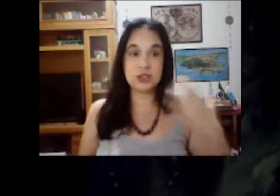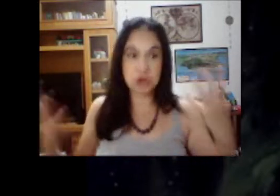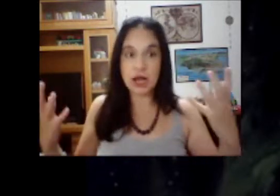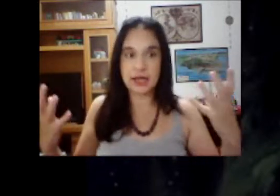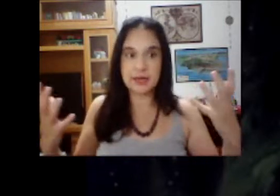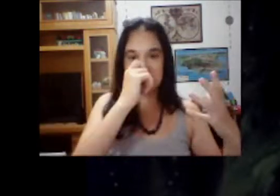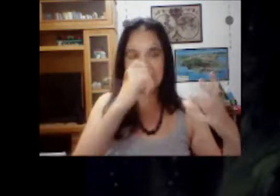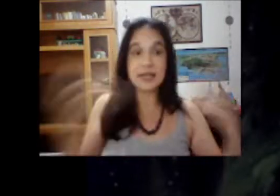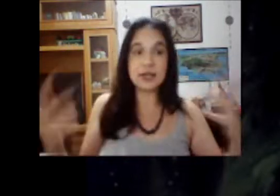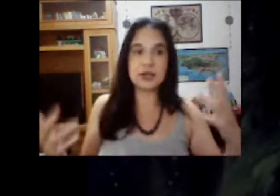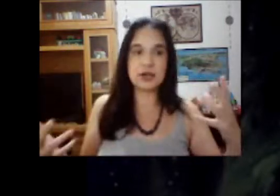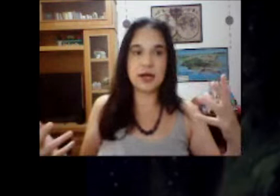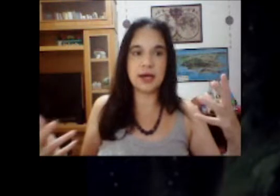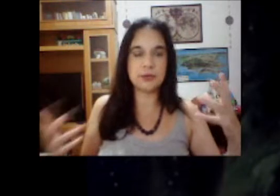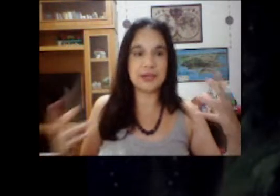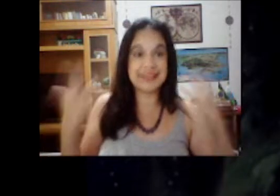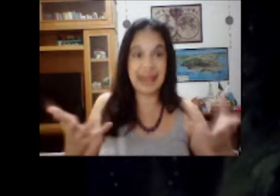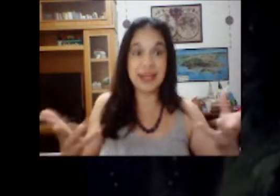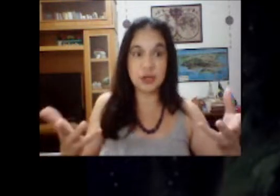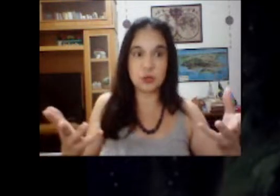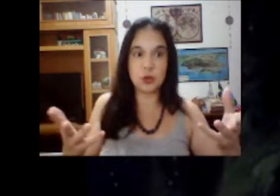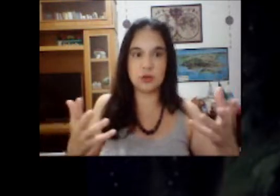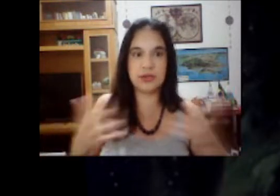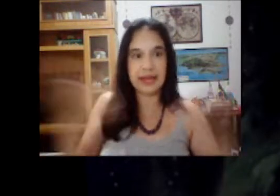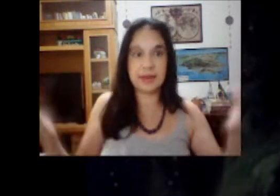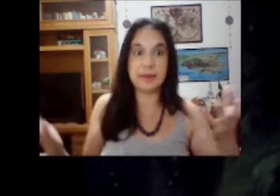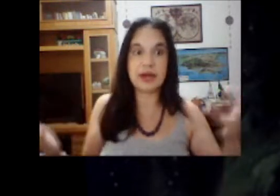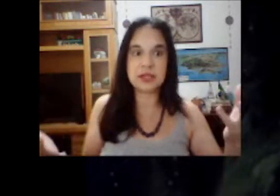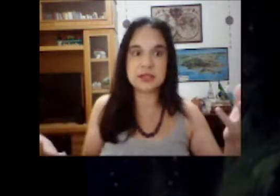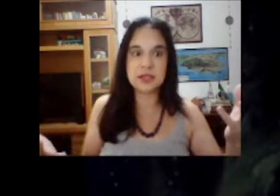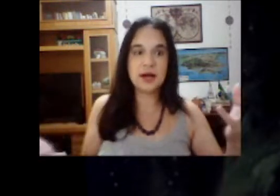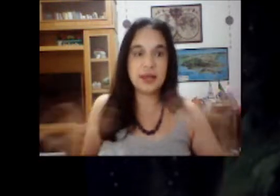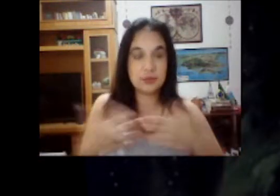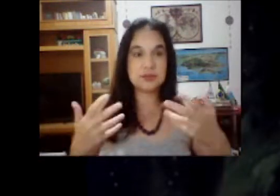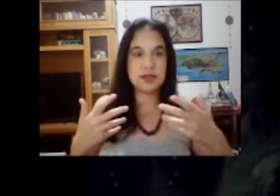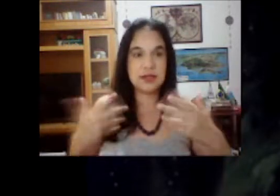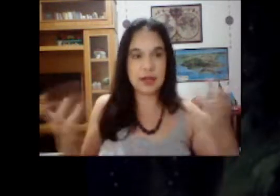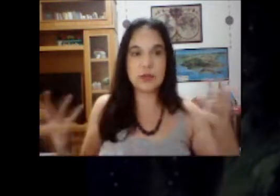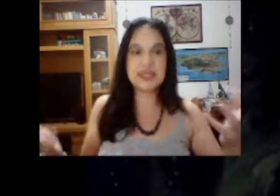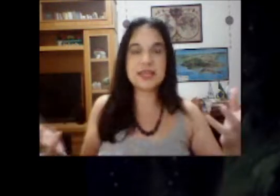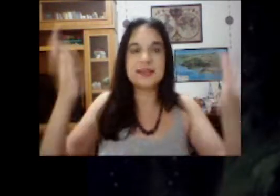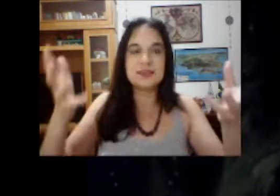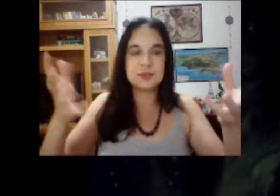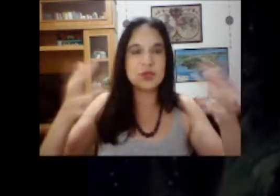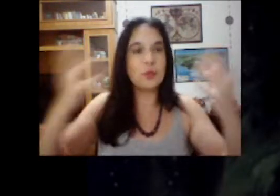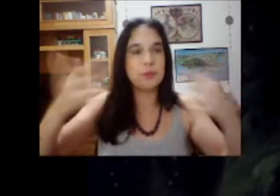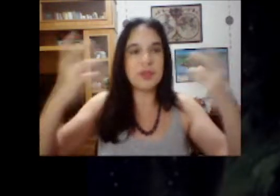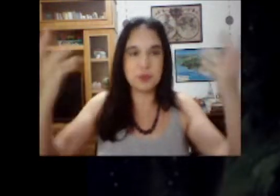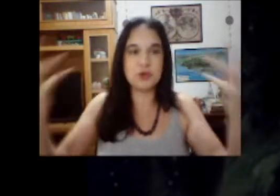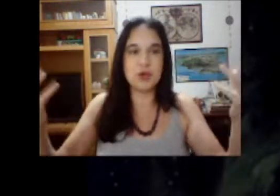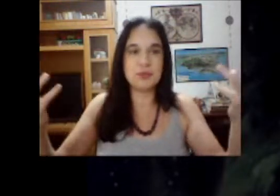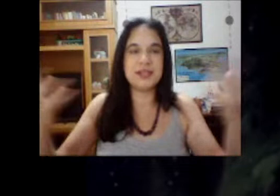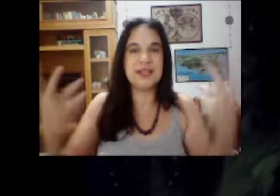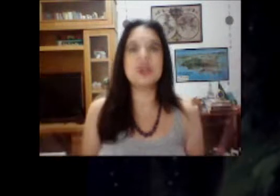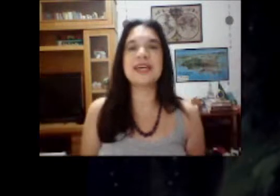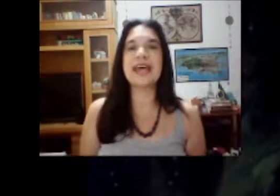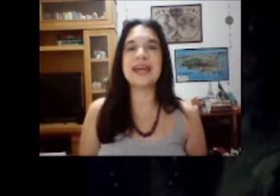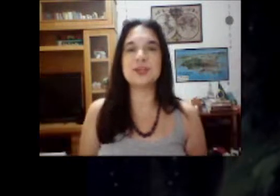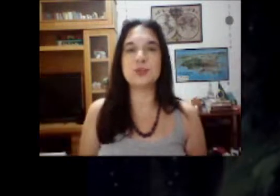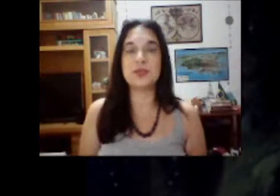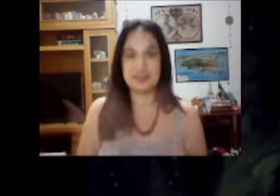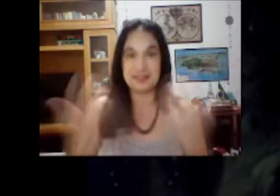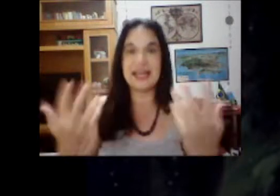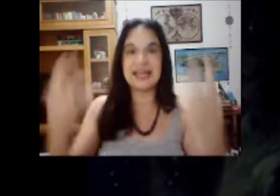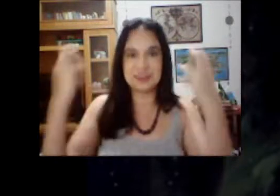quite shocking to hear of a 10-year-old getting married, even nowadays. So people normally looking